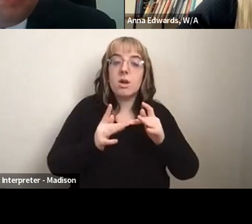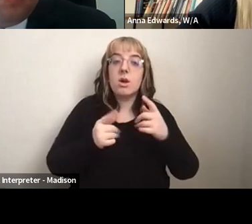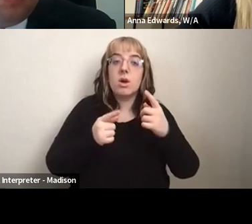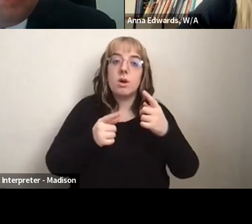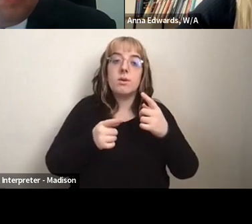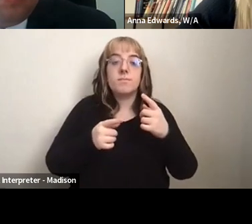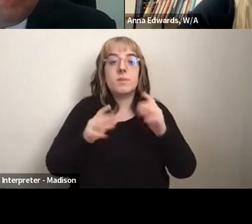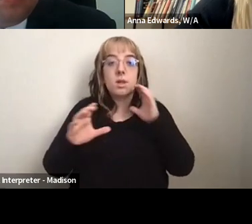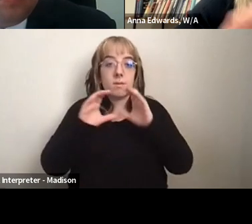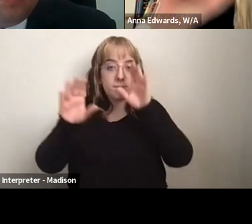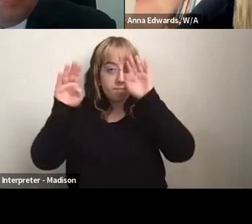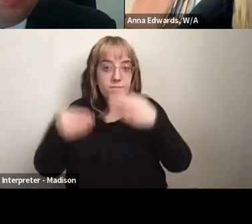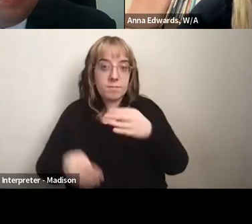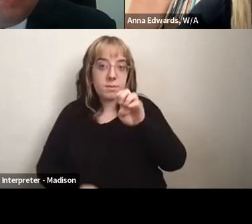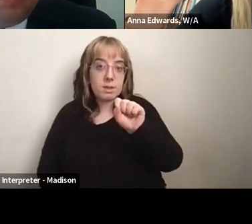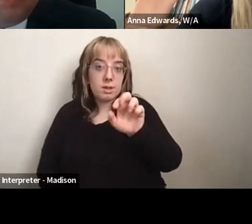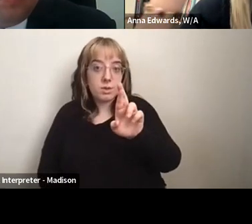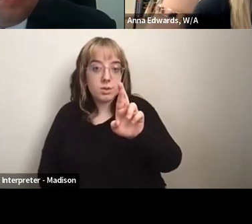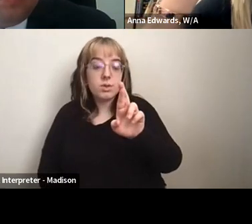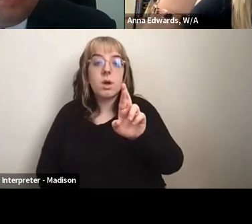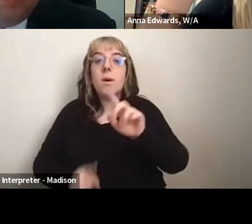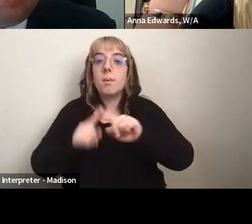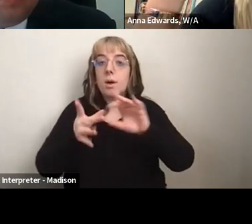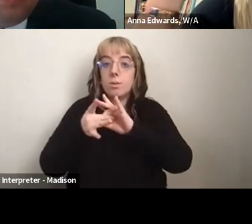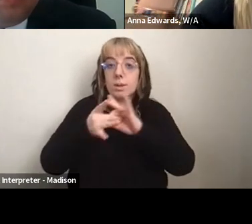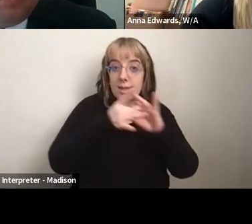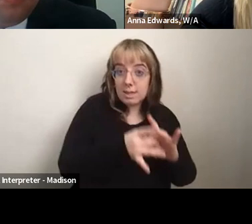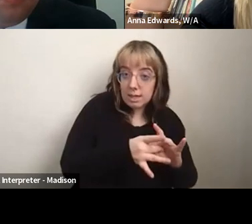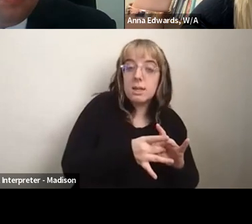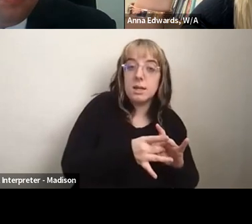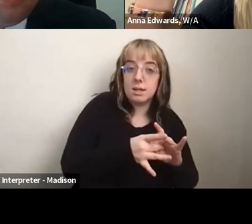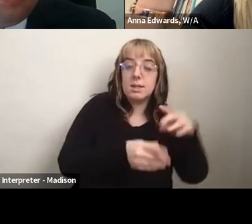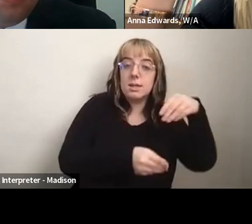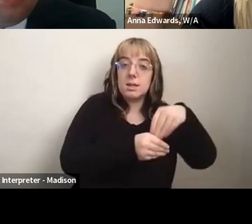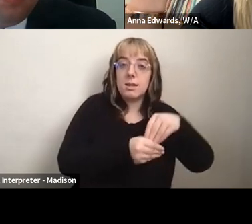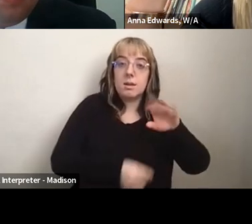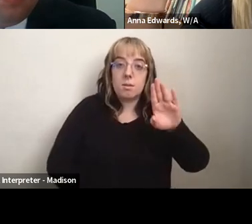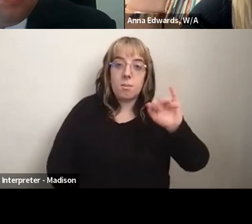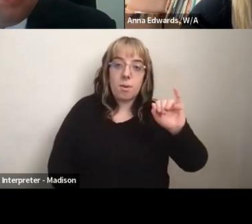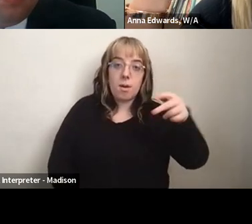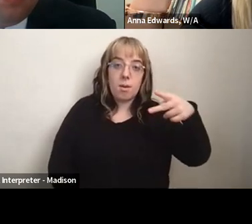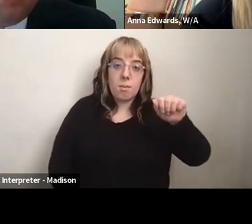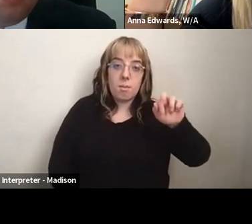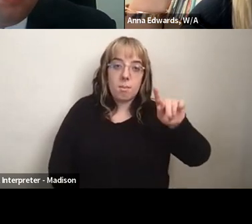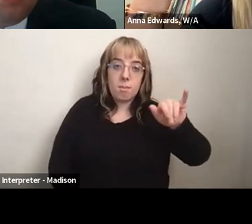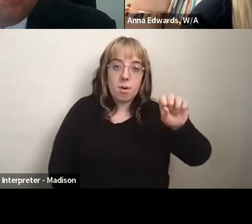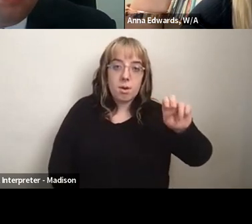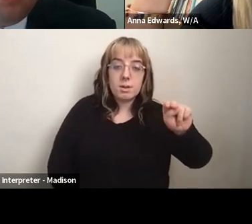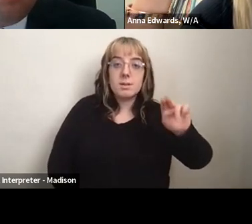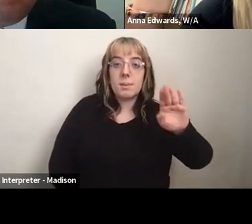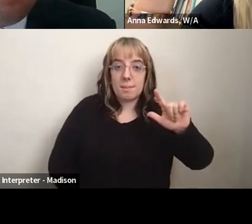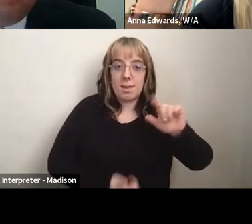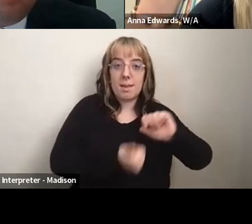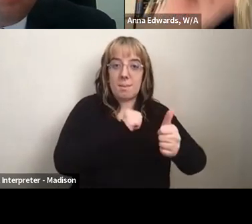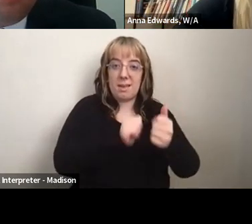focused largely on ESSER, but related is that in the bipartisan omnibus bill that passed